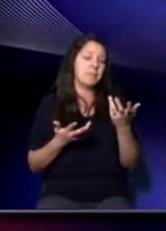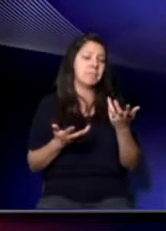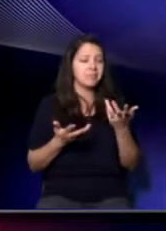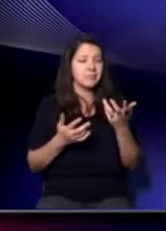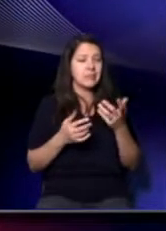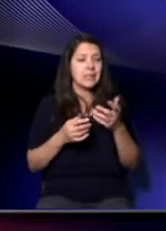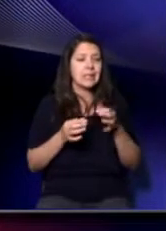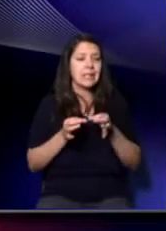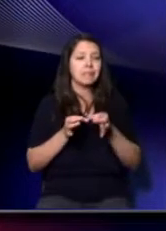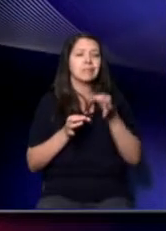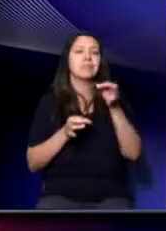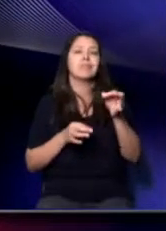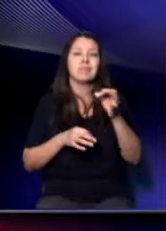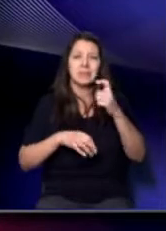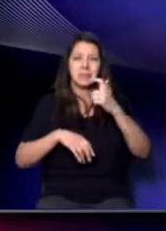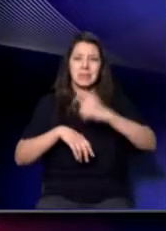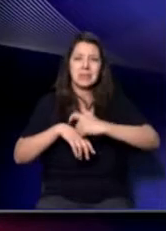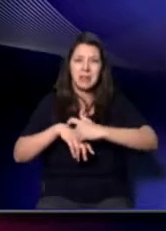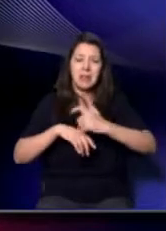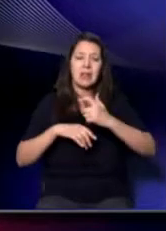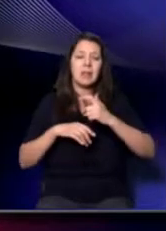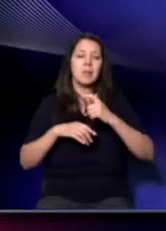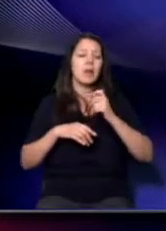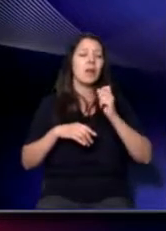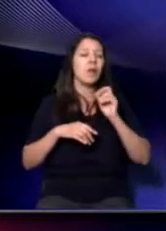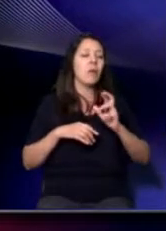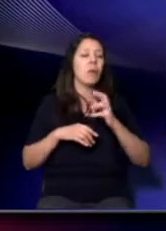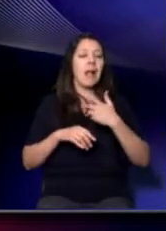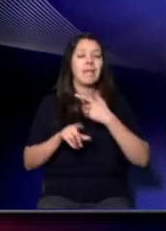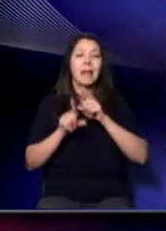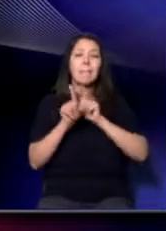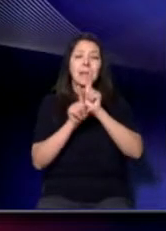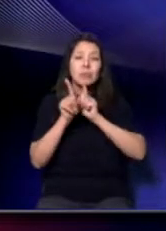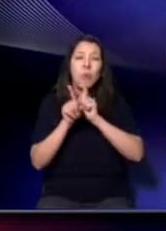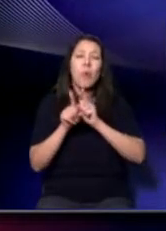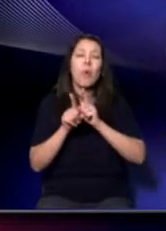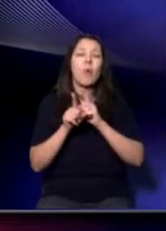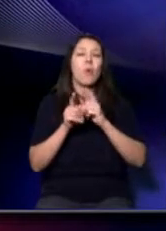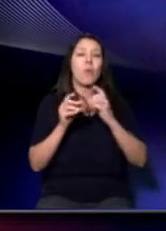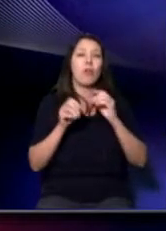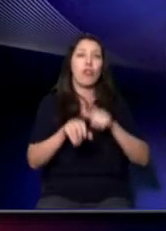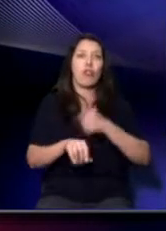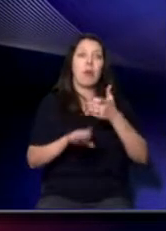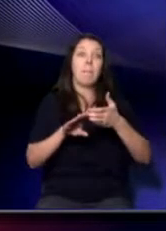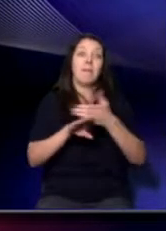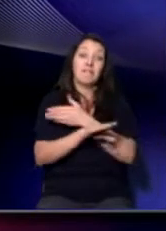start posting and having that mentoring before they actually leave?